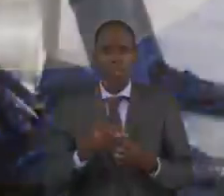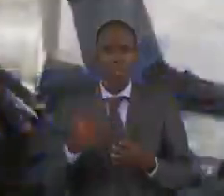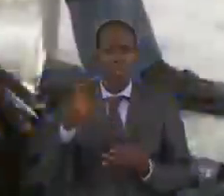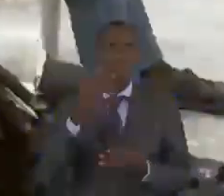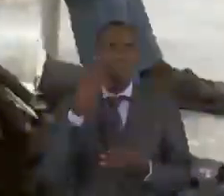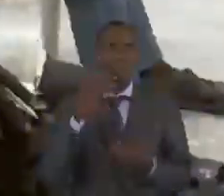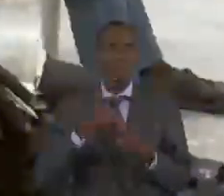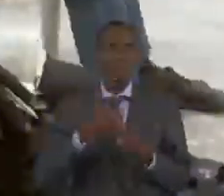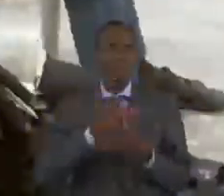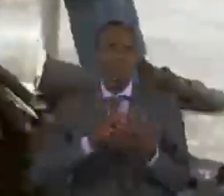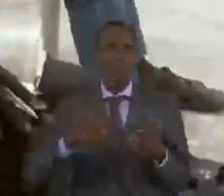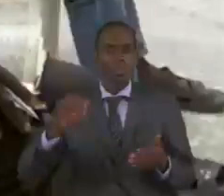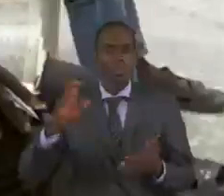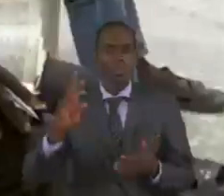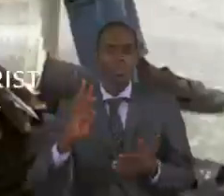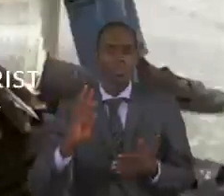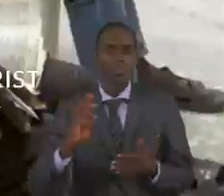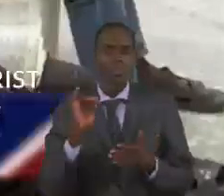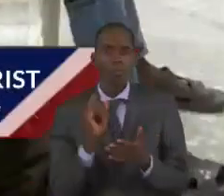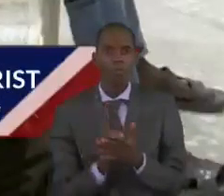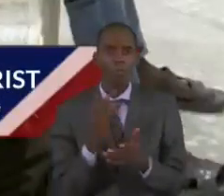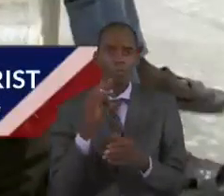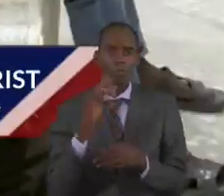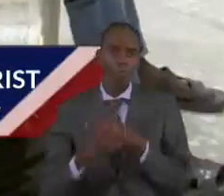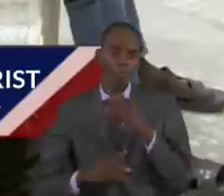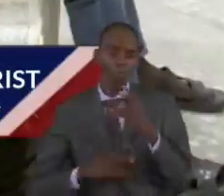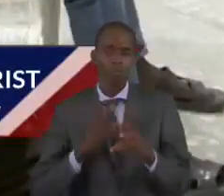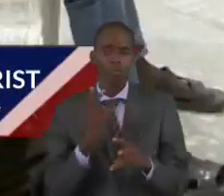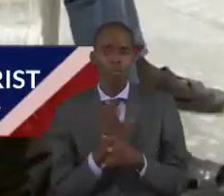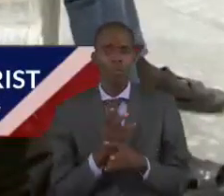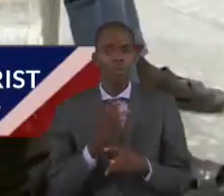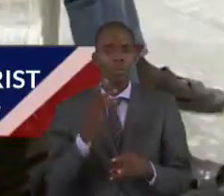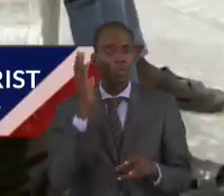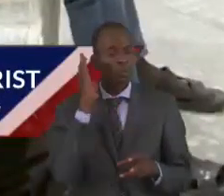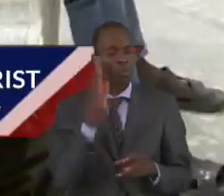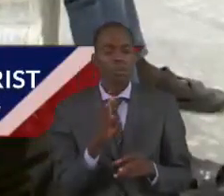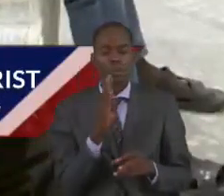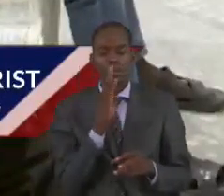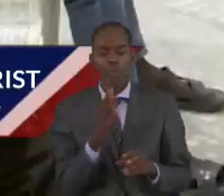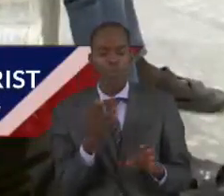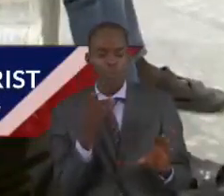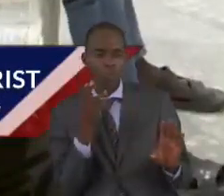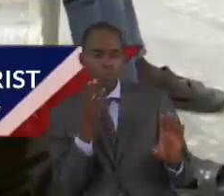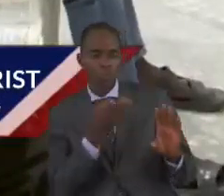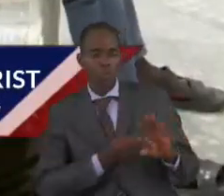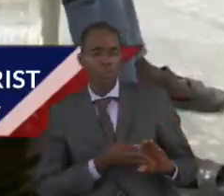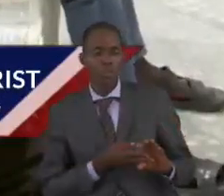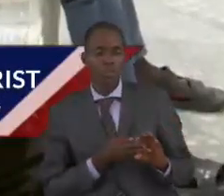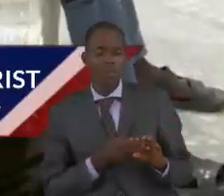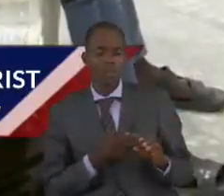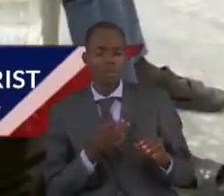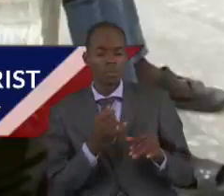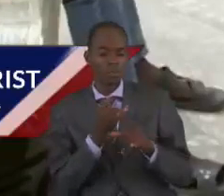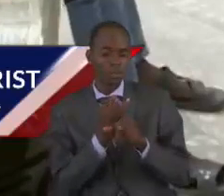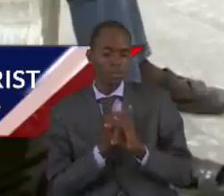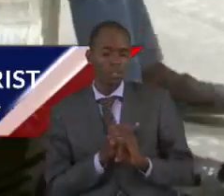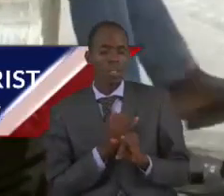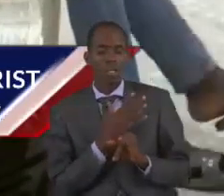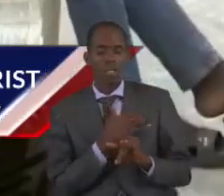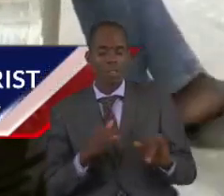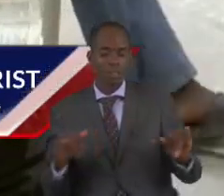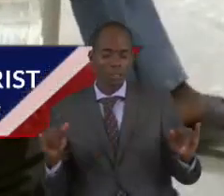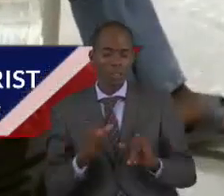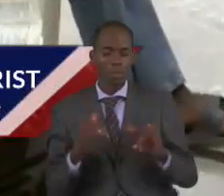it says that the Gentiles should be fellow heirs and of the same